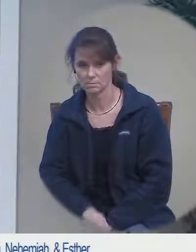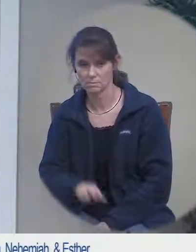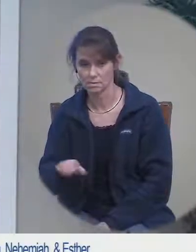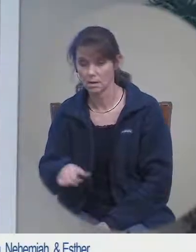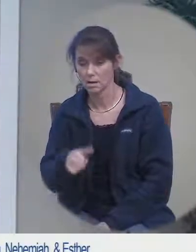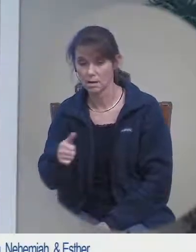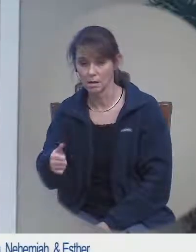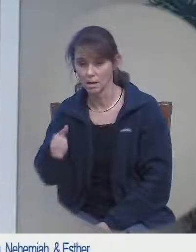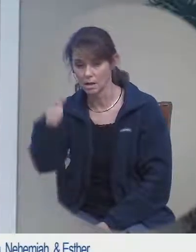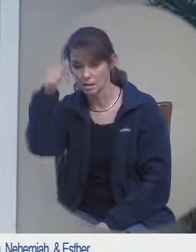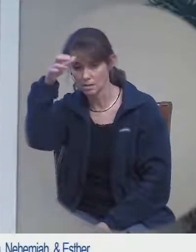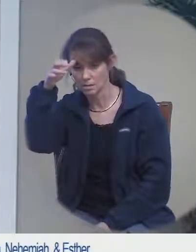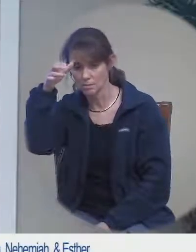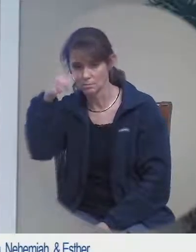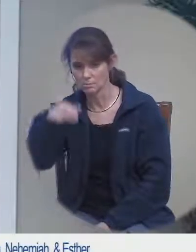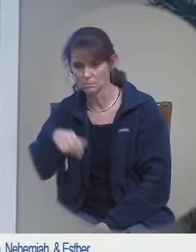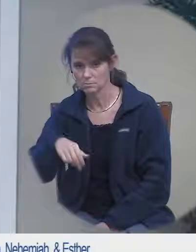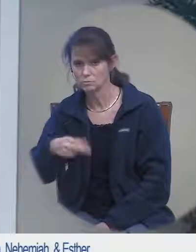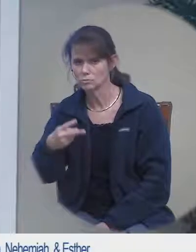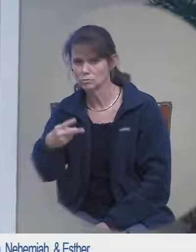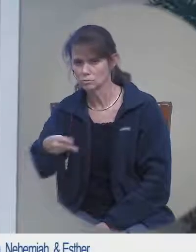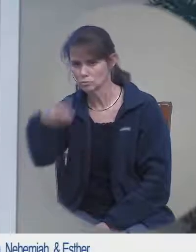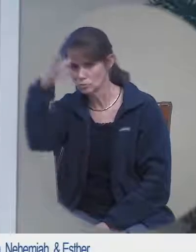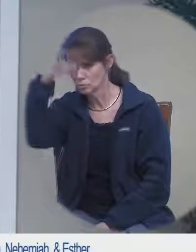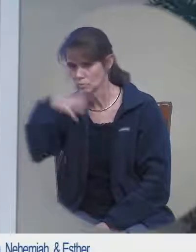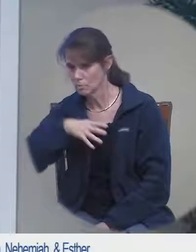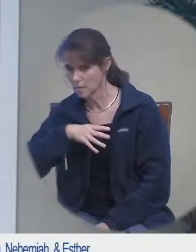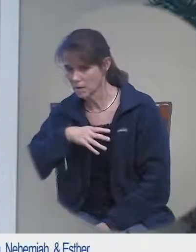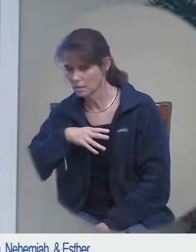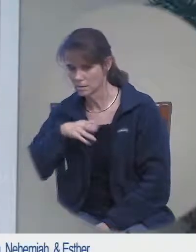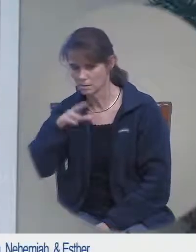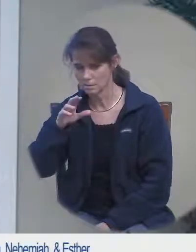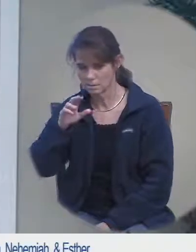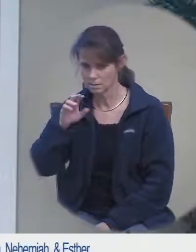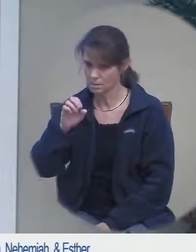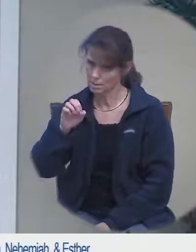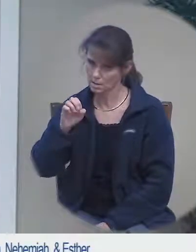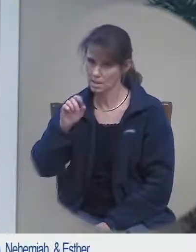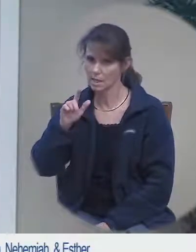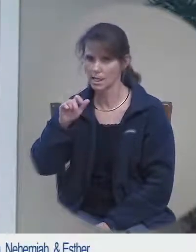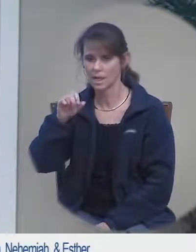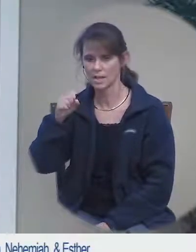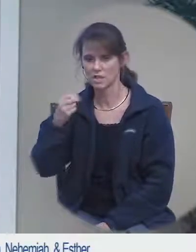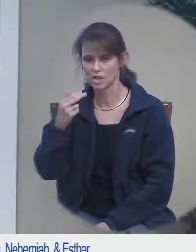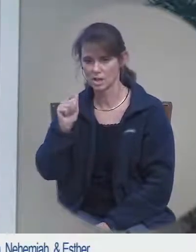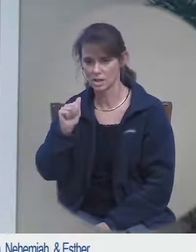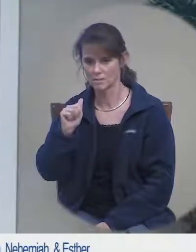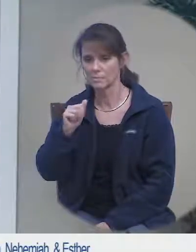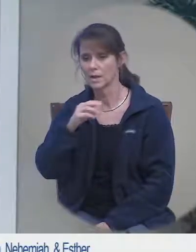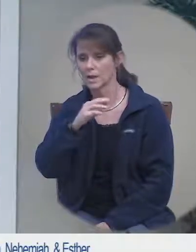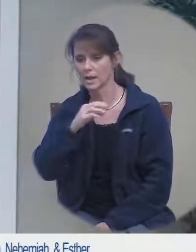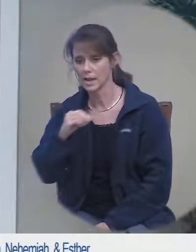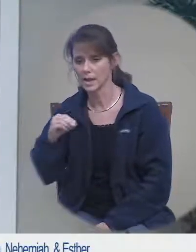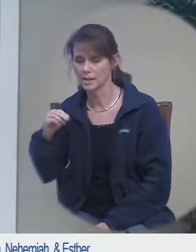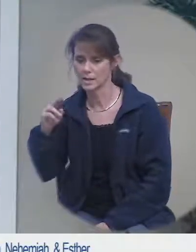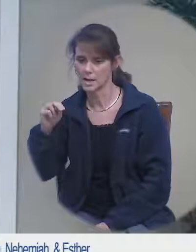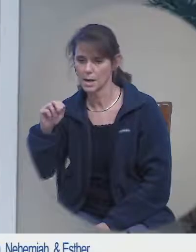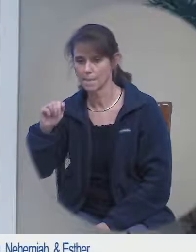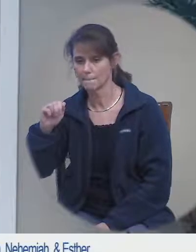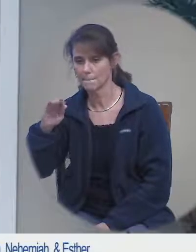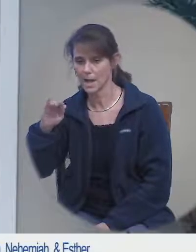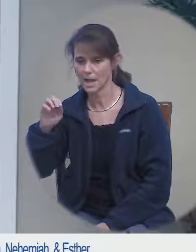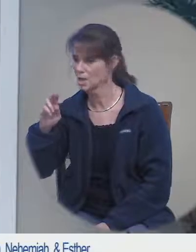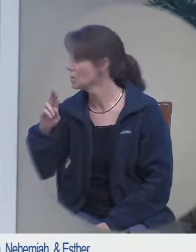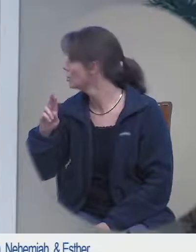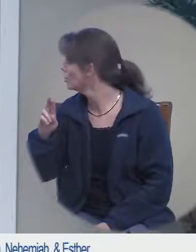Tobiah and Eliashib the priest. Eliashib, who was the priest at this time, who was the high